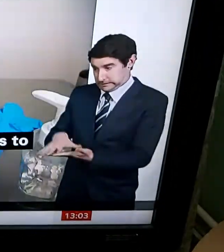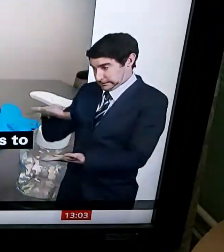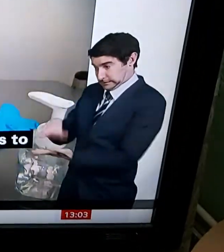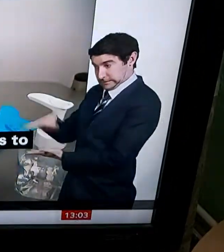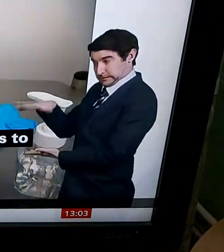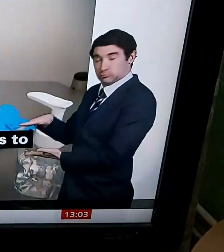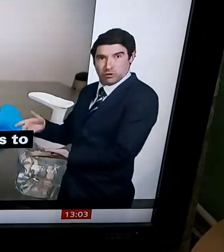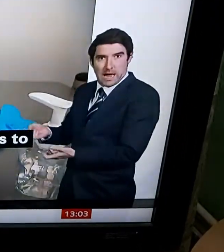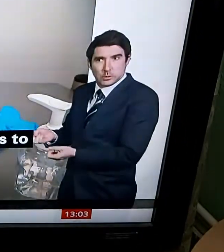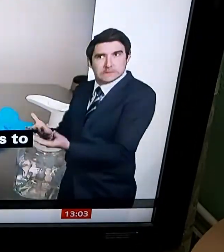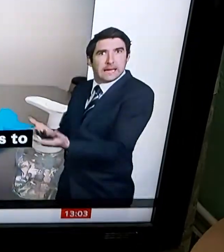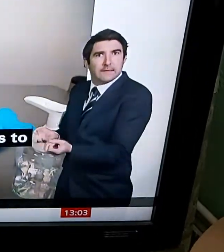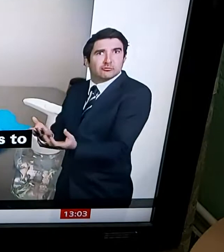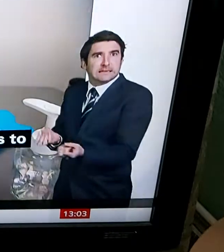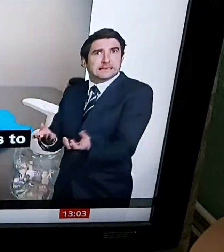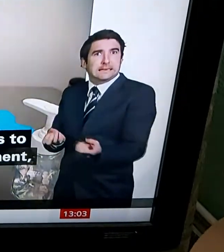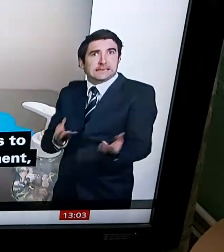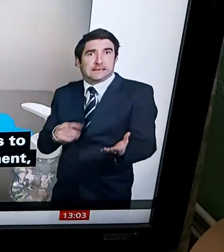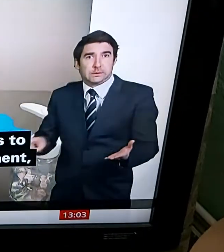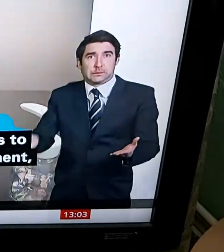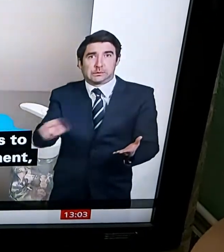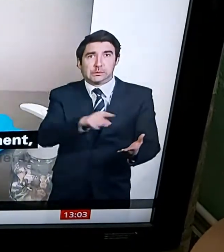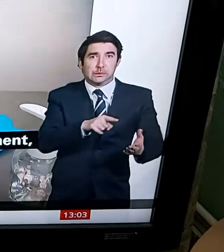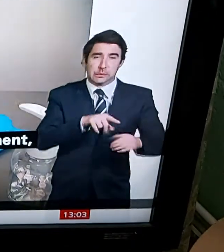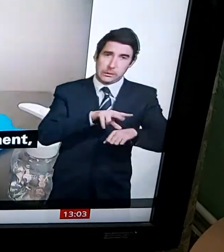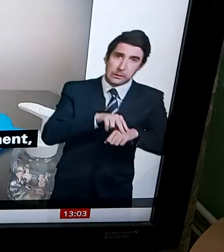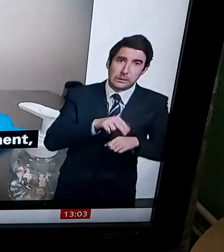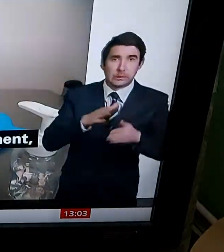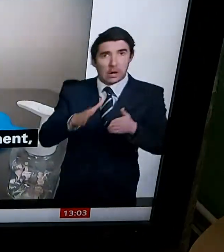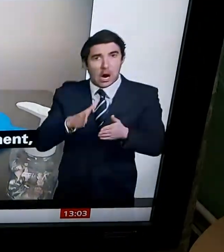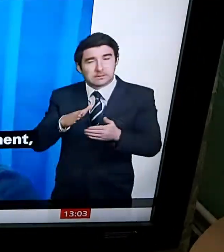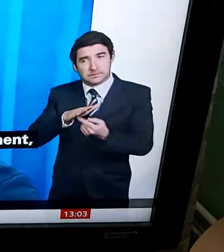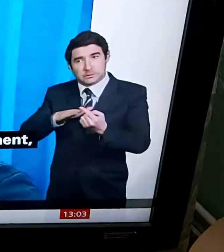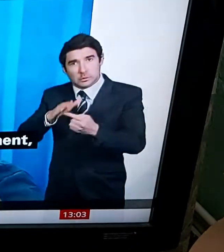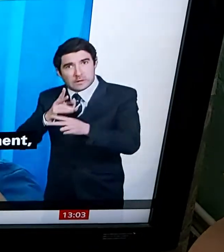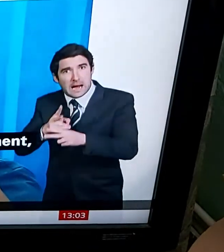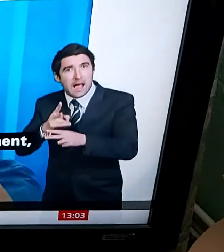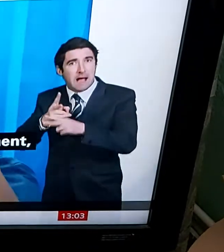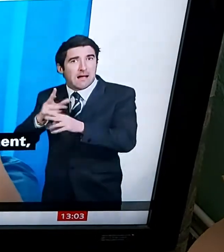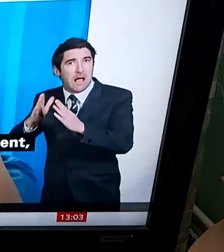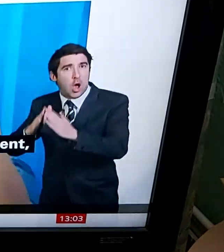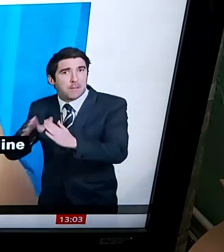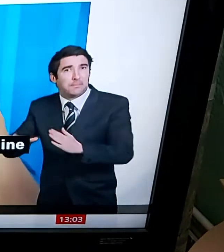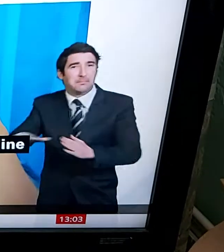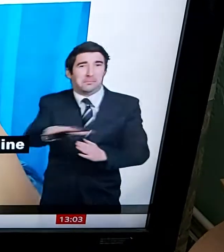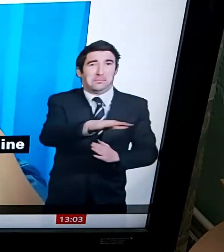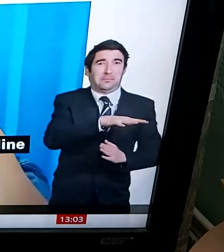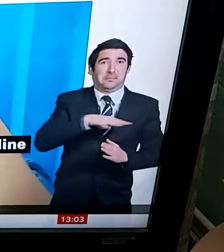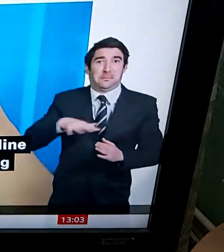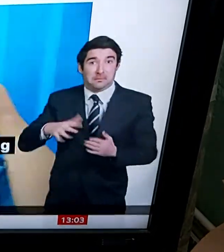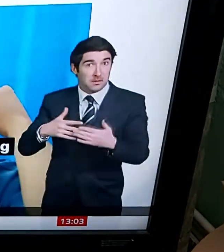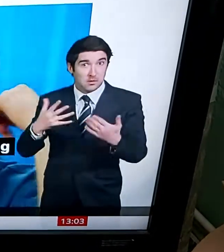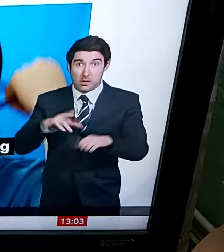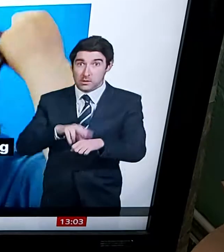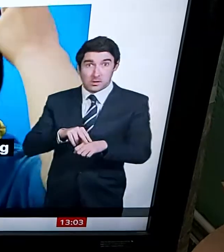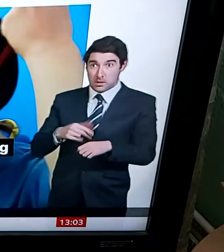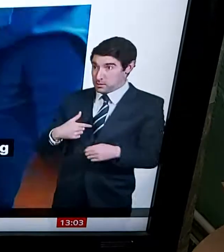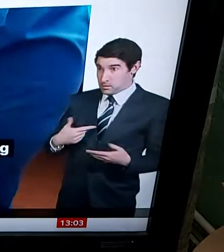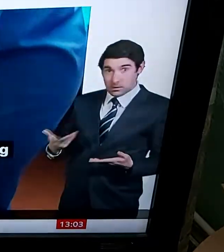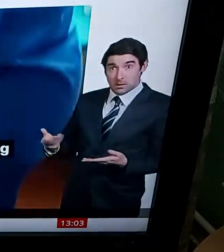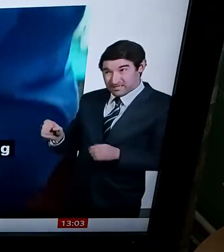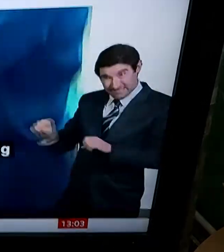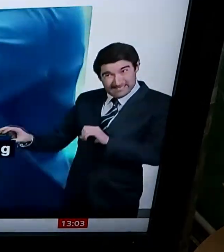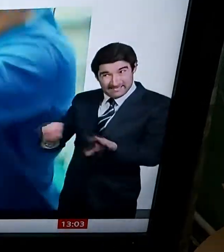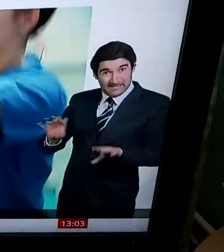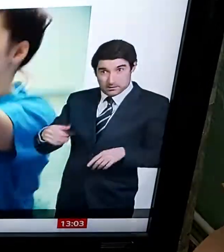aprons to frontline health and social care staff, following reports of shortages, but many doctors are reporting that they're still not